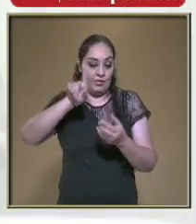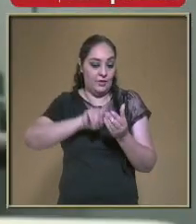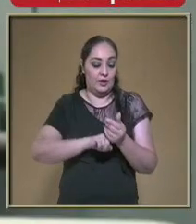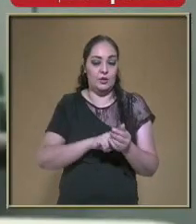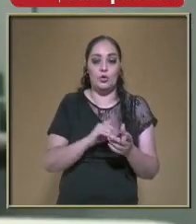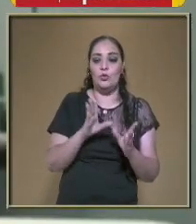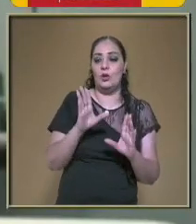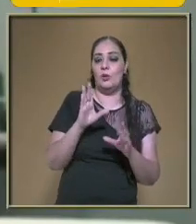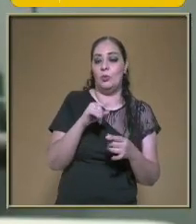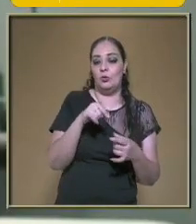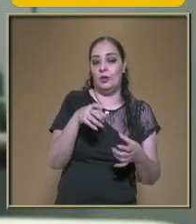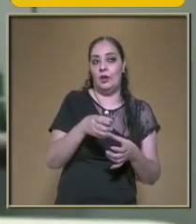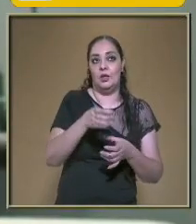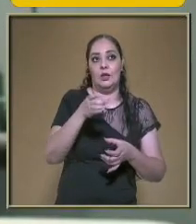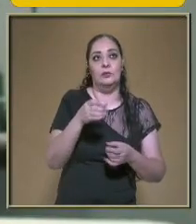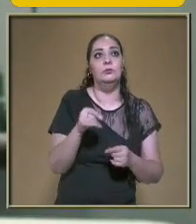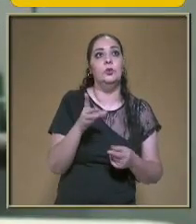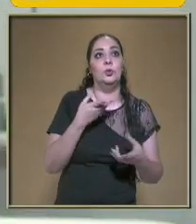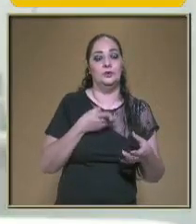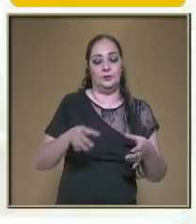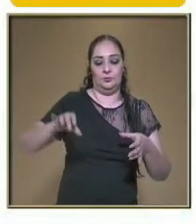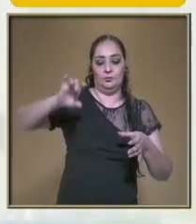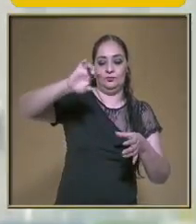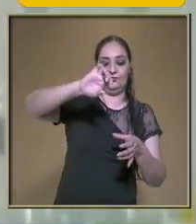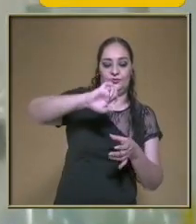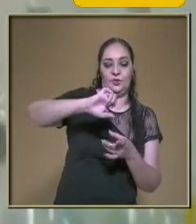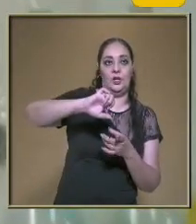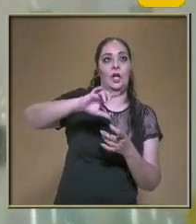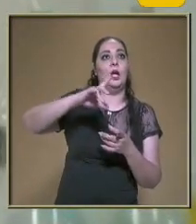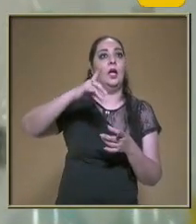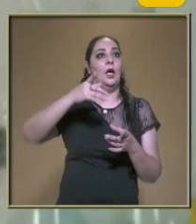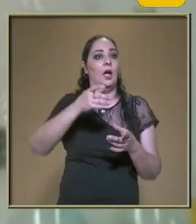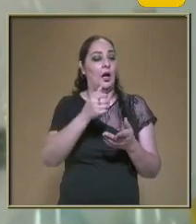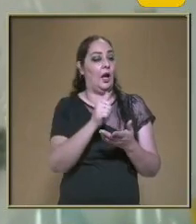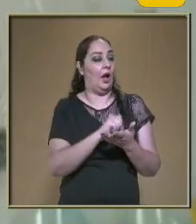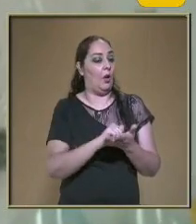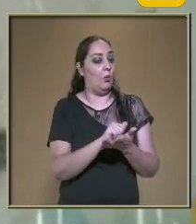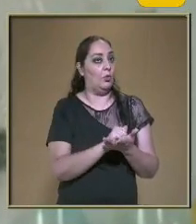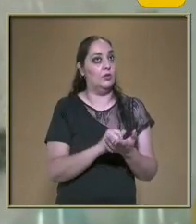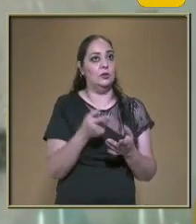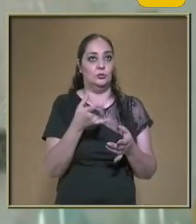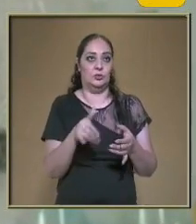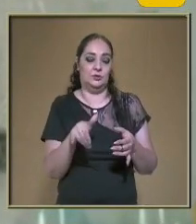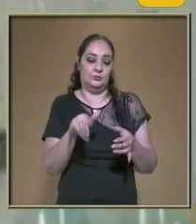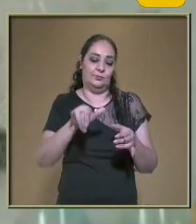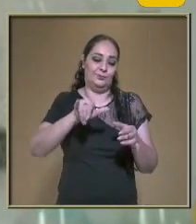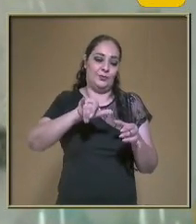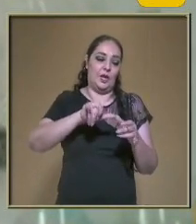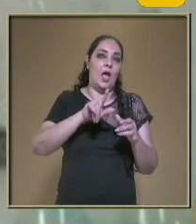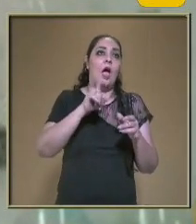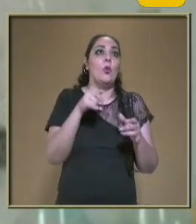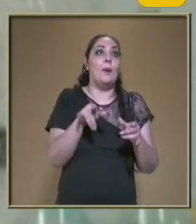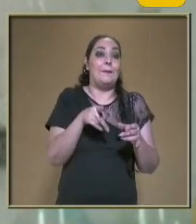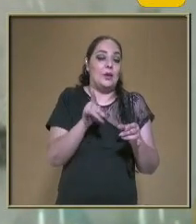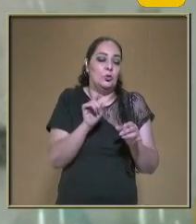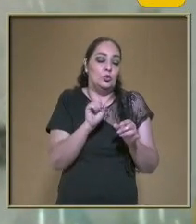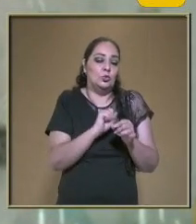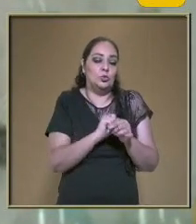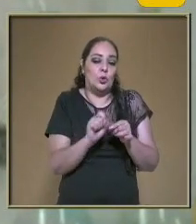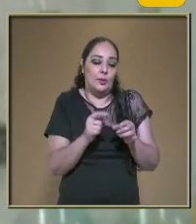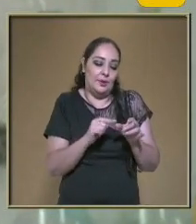Take your bottle, a drop or two of dish soap. Now I'm gonna put the water in. I'm not gonna fill it up all the